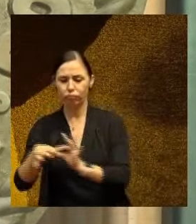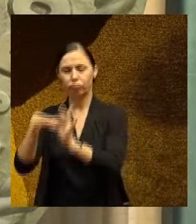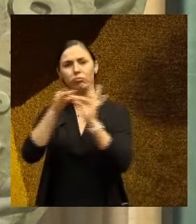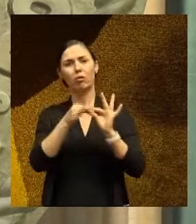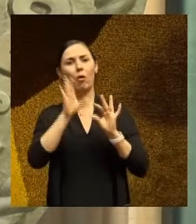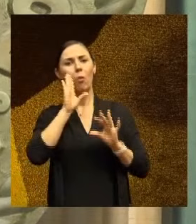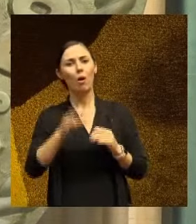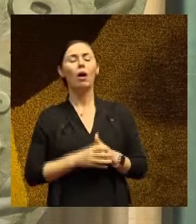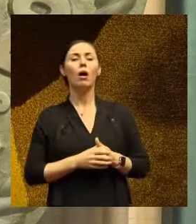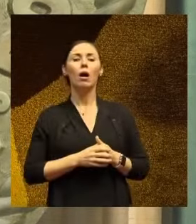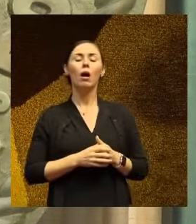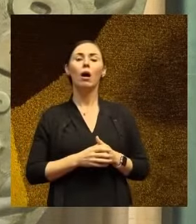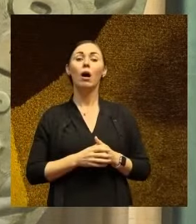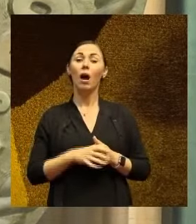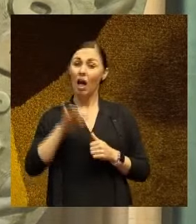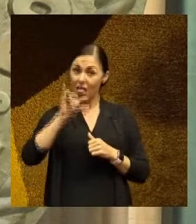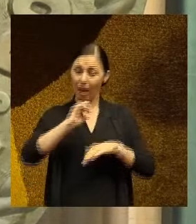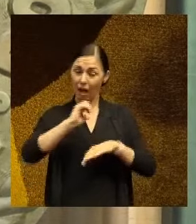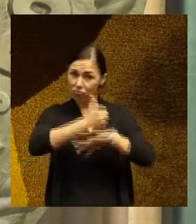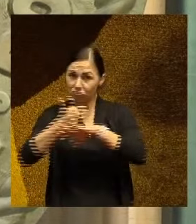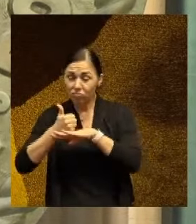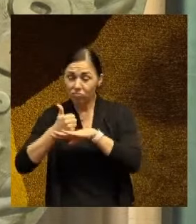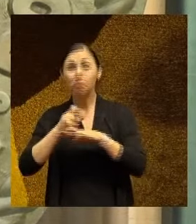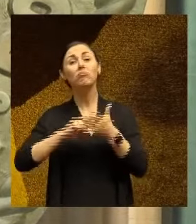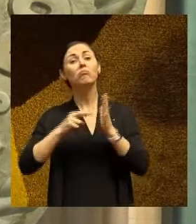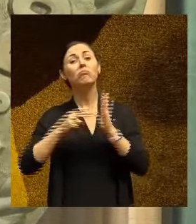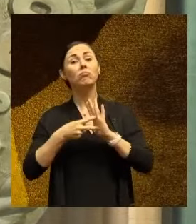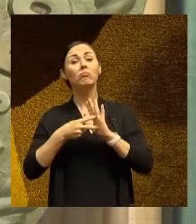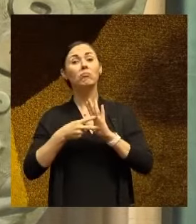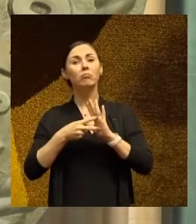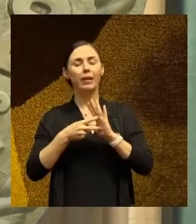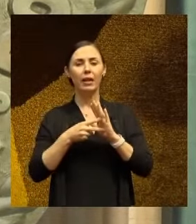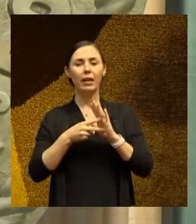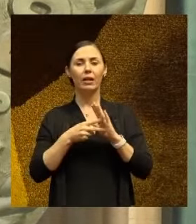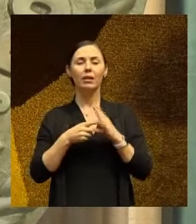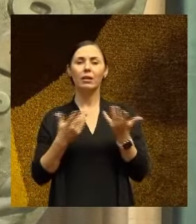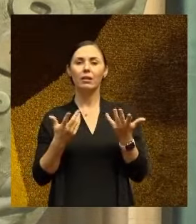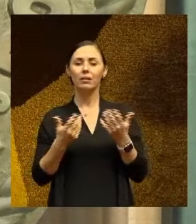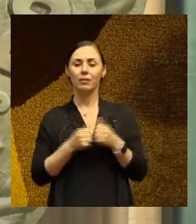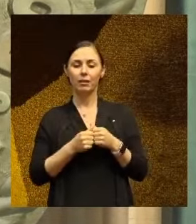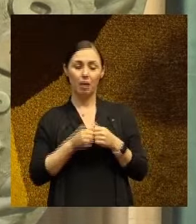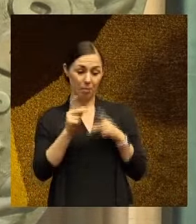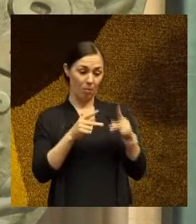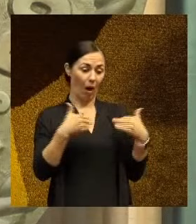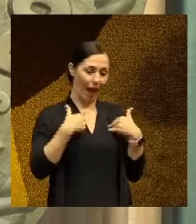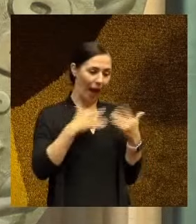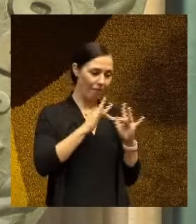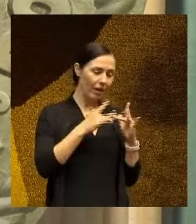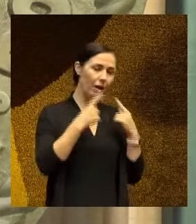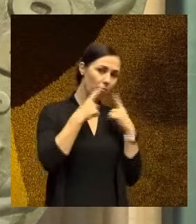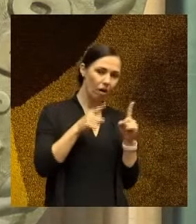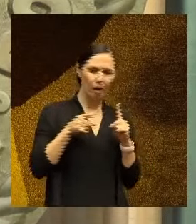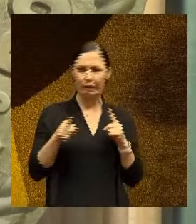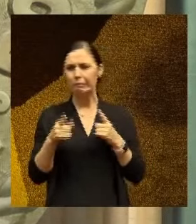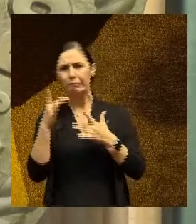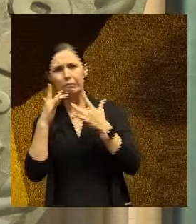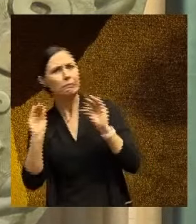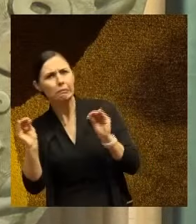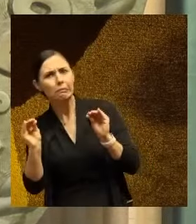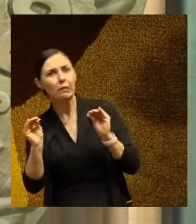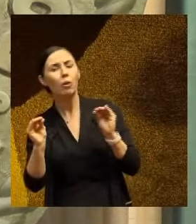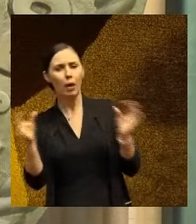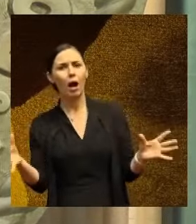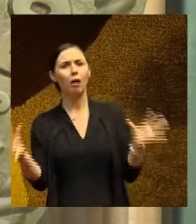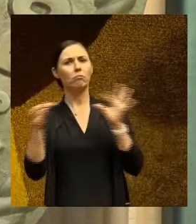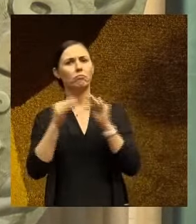not only close the digital divide between the haves and the have-nots, but strengthen us